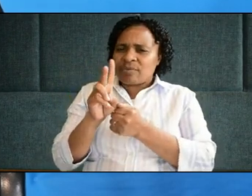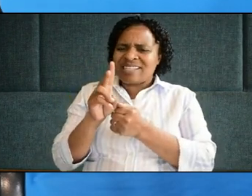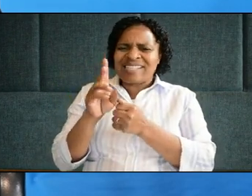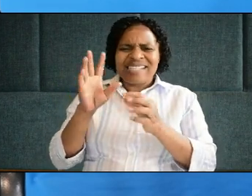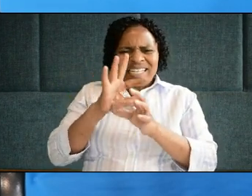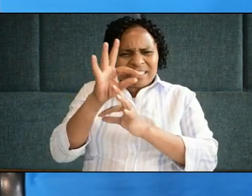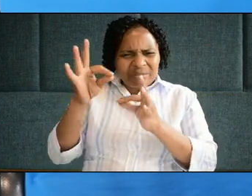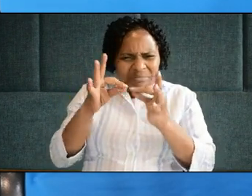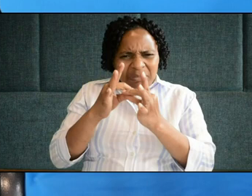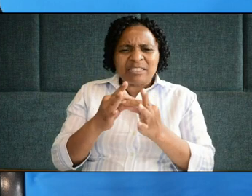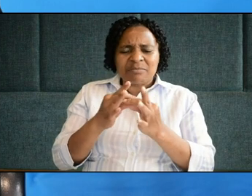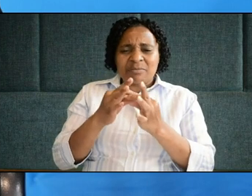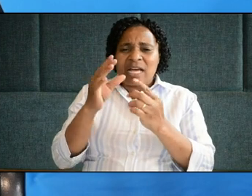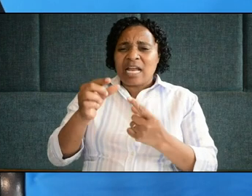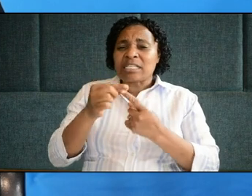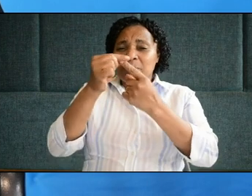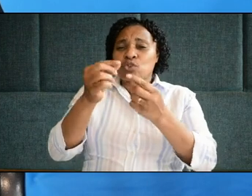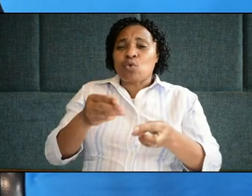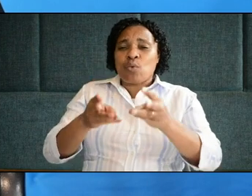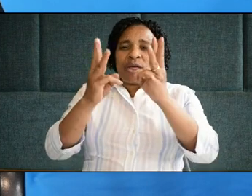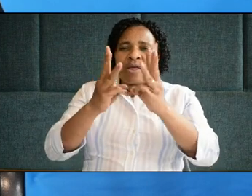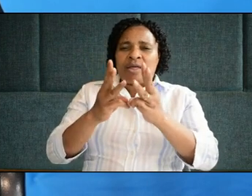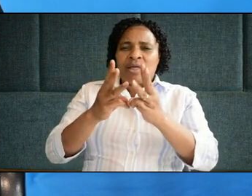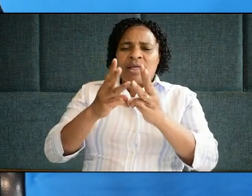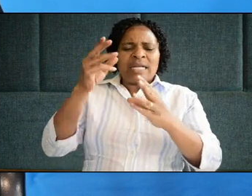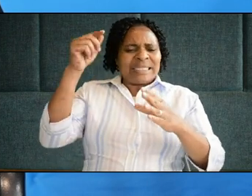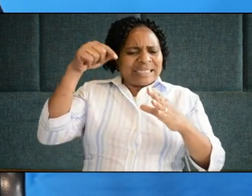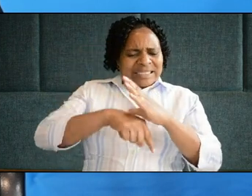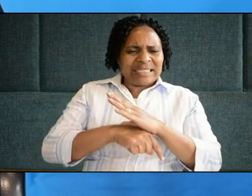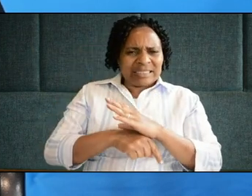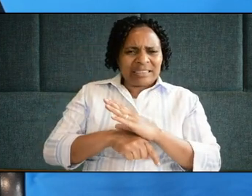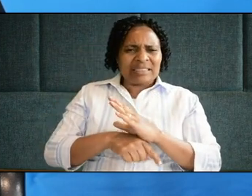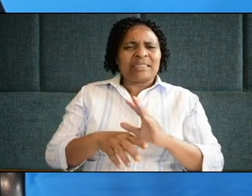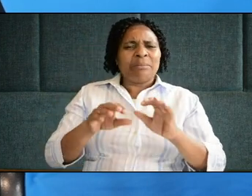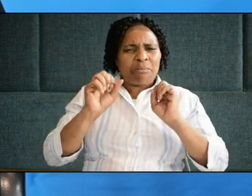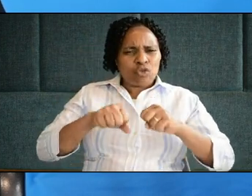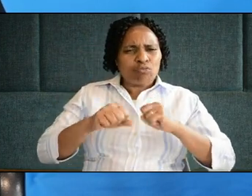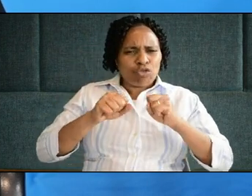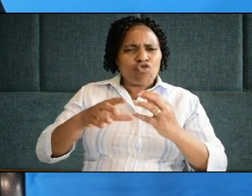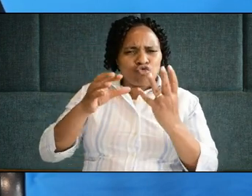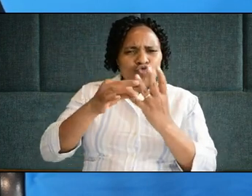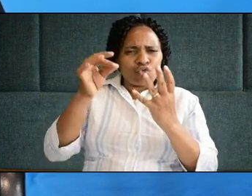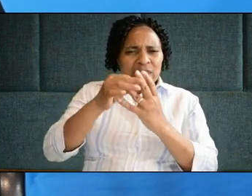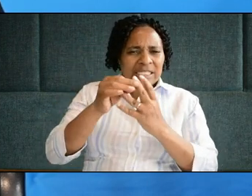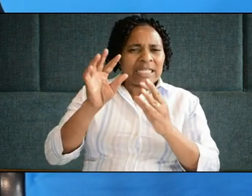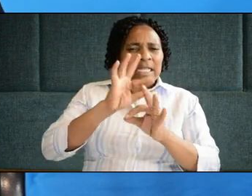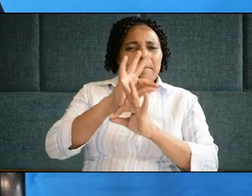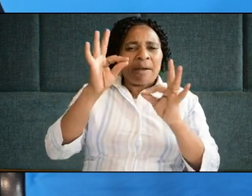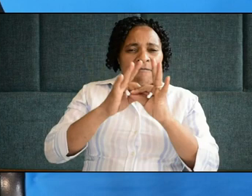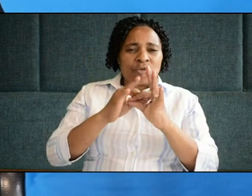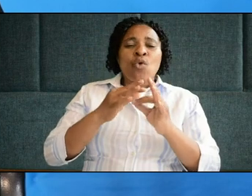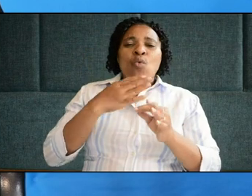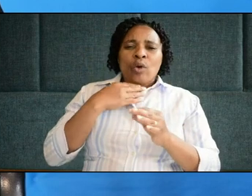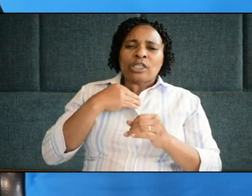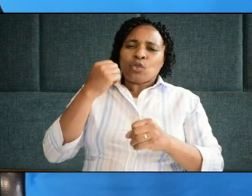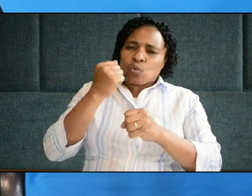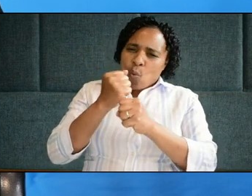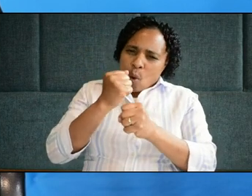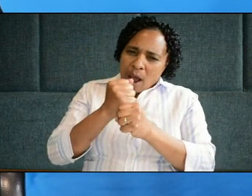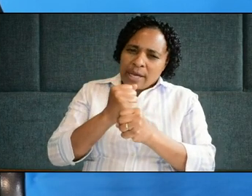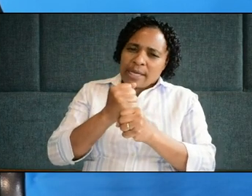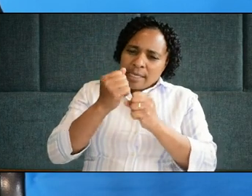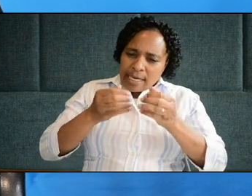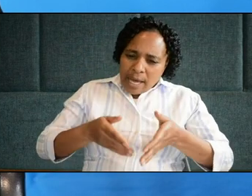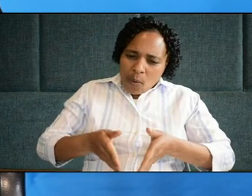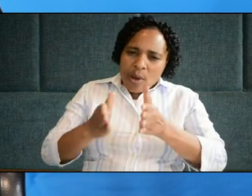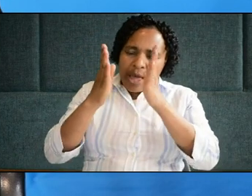particular way. God is into the details. He is so explicit. He wants us to walk in a particular way, and he